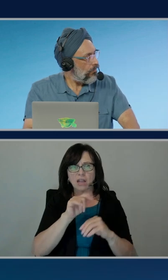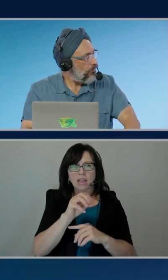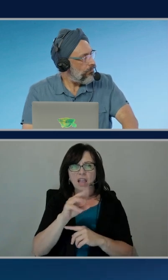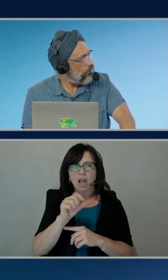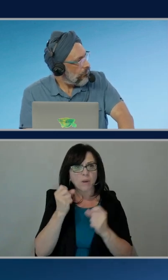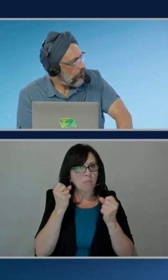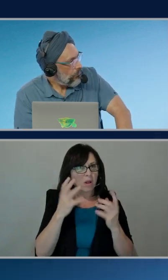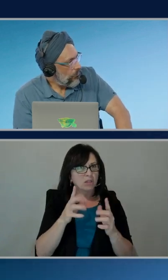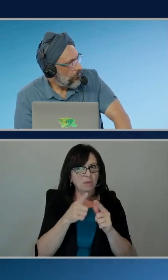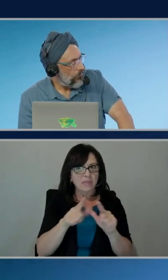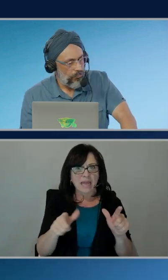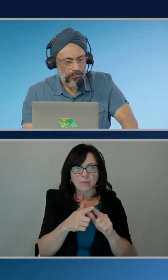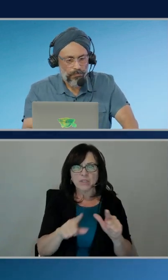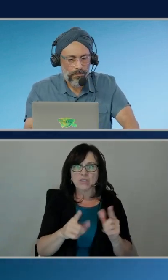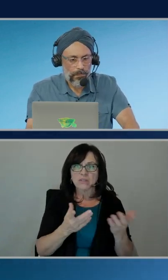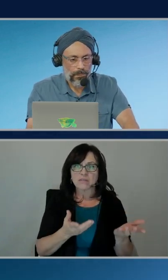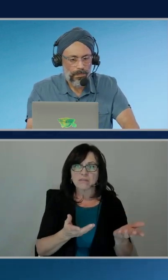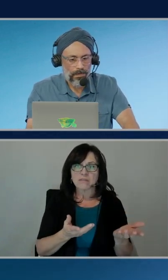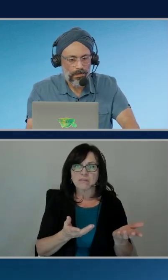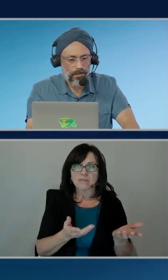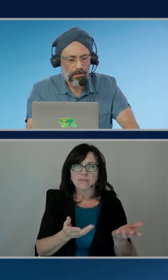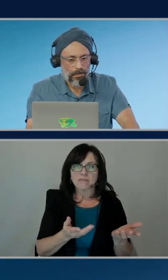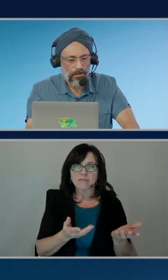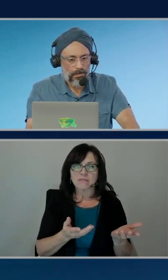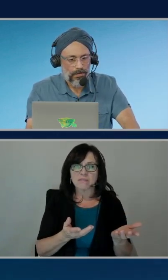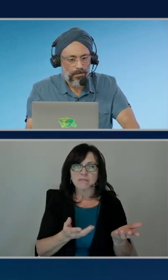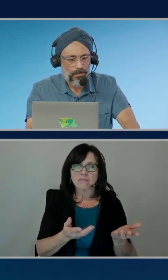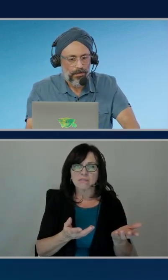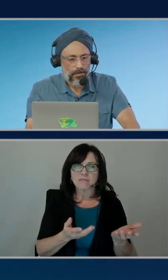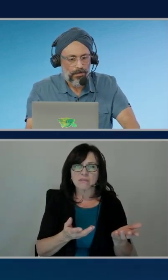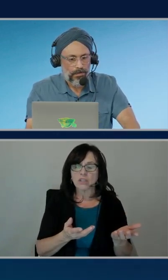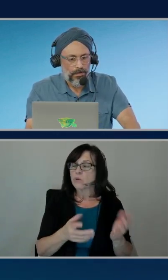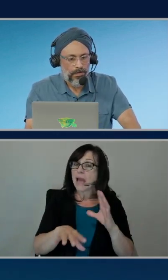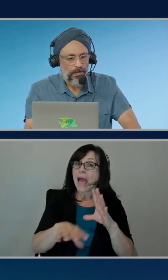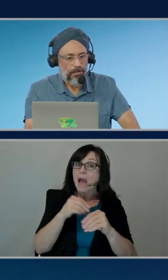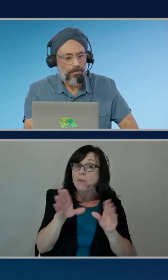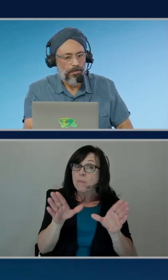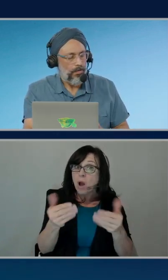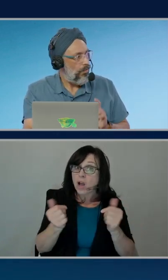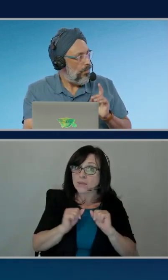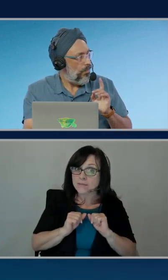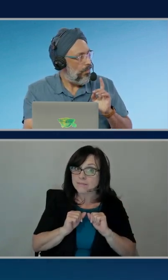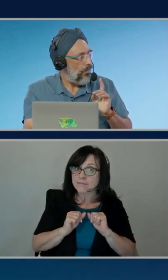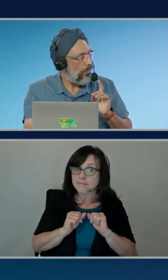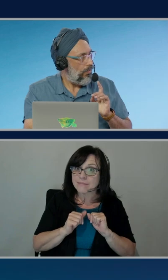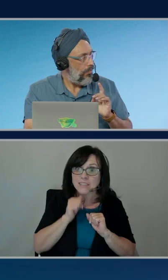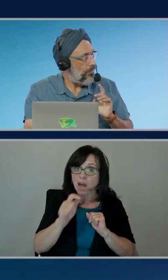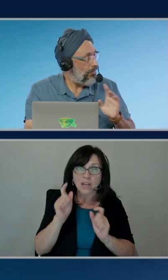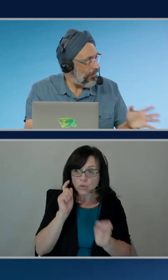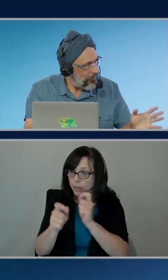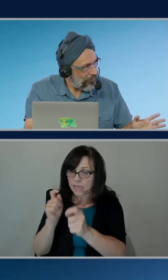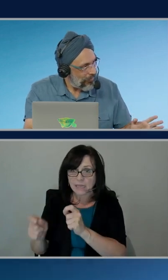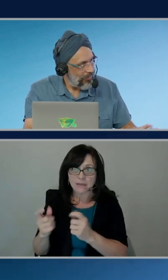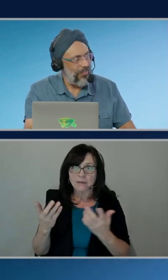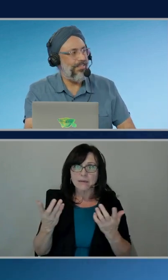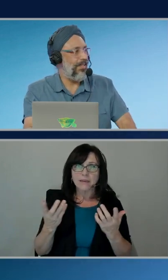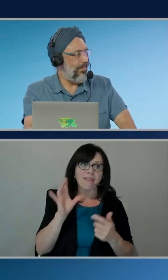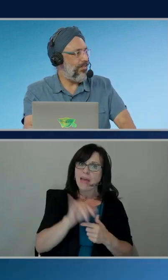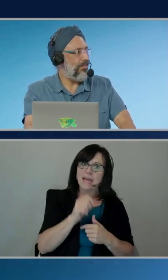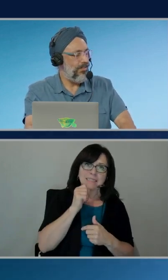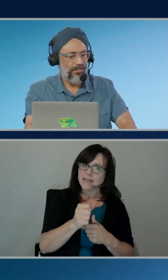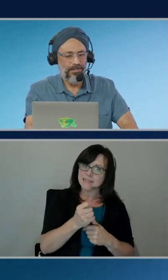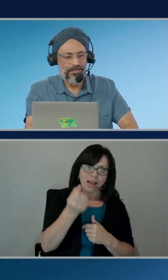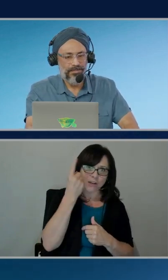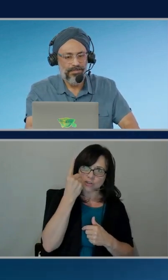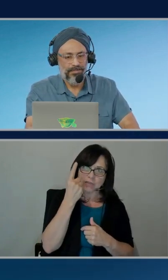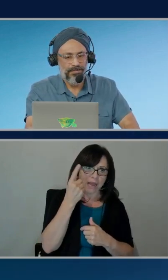like, just to point out, you said earlier, out of the box, the pre-trained foundation model Llama itself doesn't understand these. Exactly. Right?